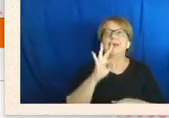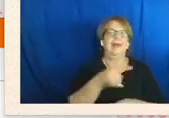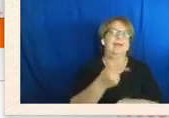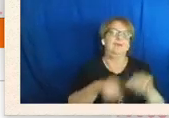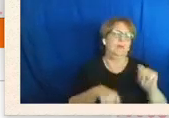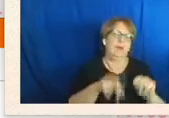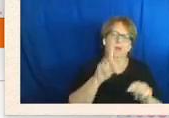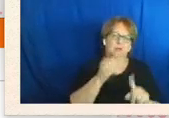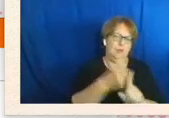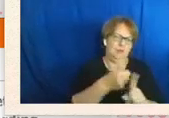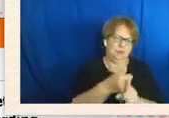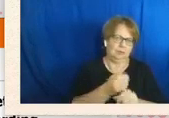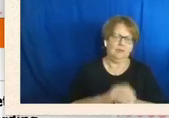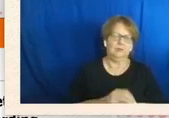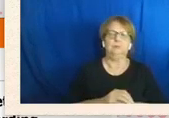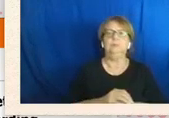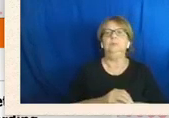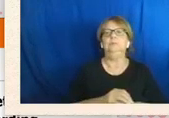yourself.